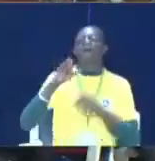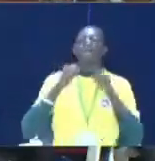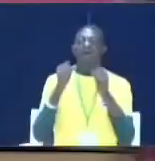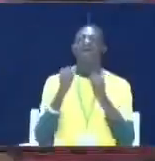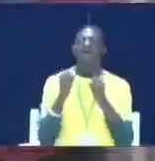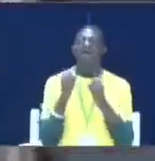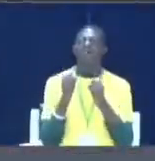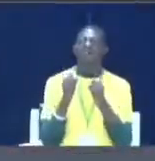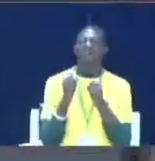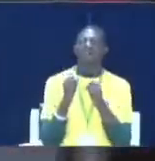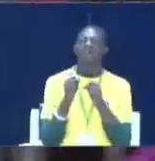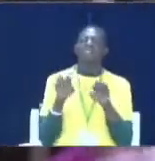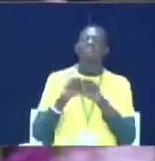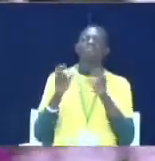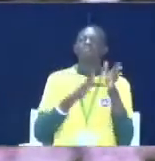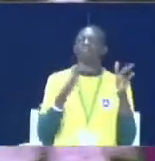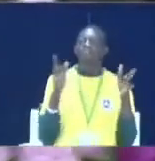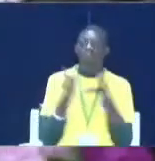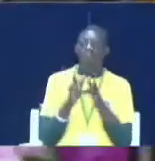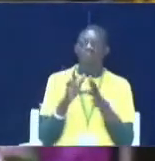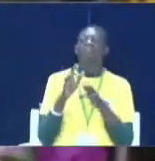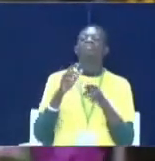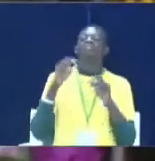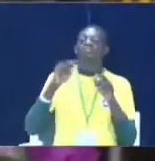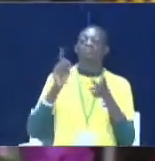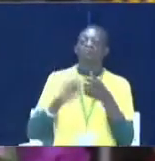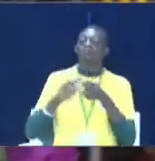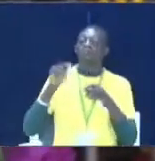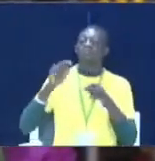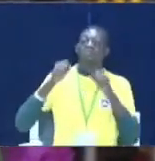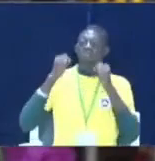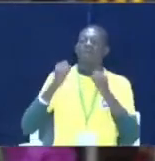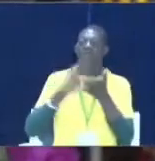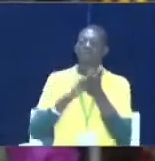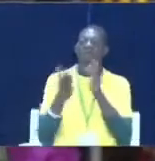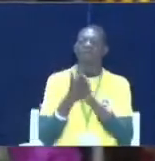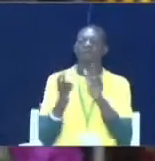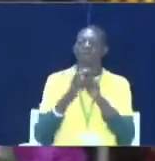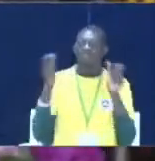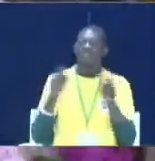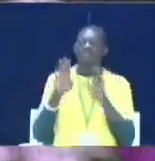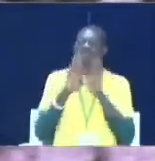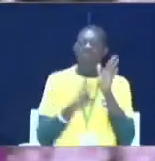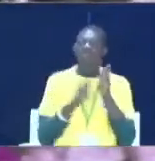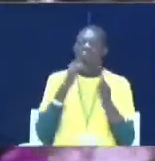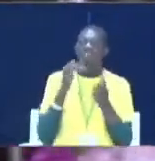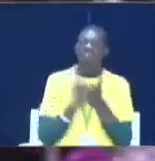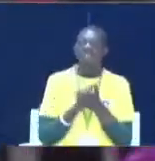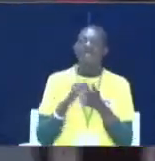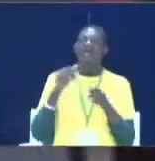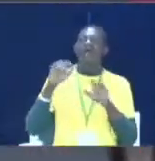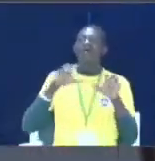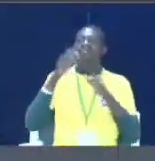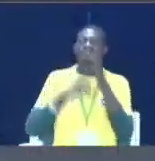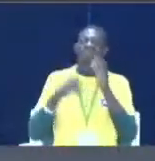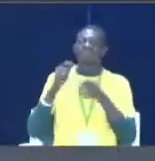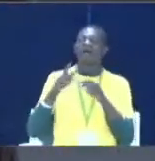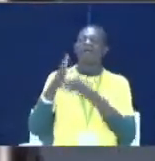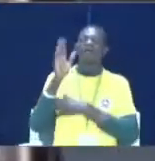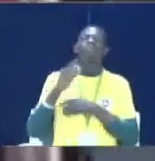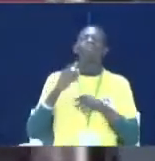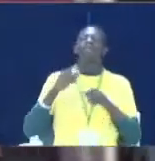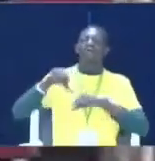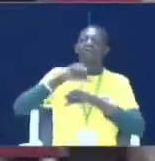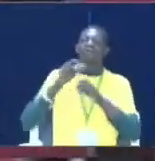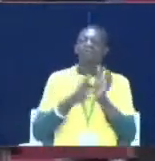Act 10:38. Even Jesus needed to be endued with power before he could enlarge. The Bible says, Act 10:38. He said, how God anointed Jesus